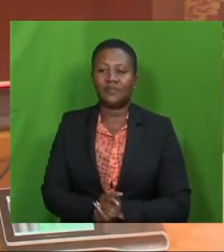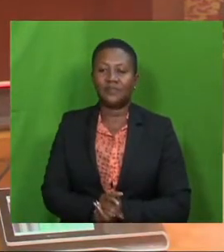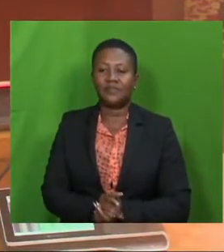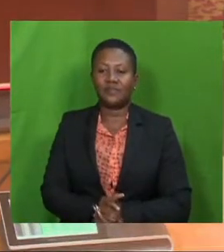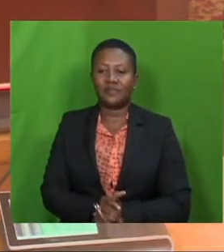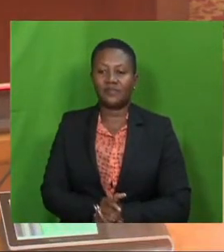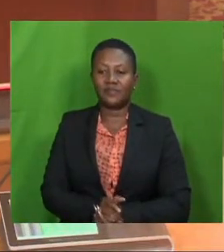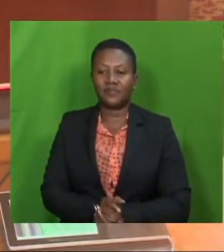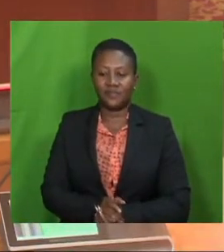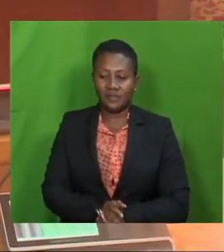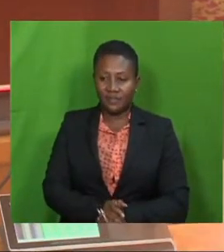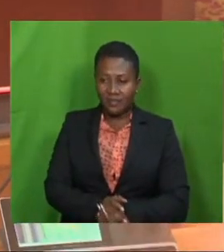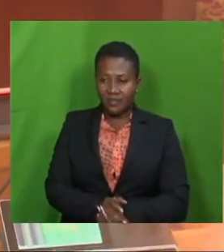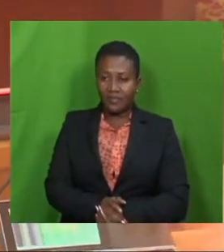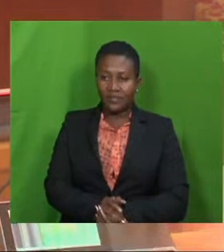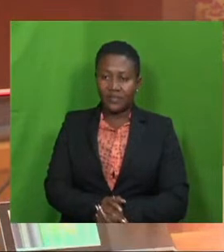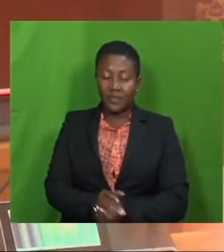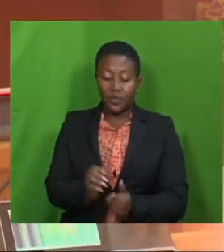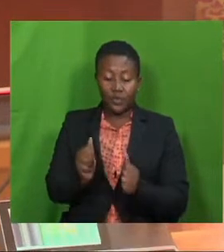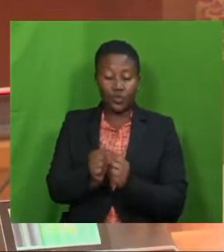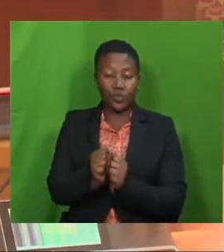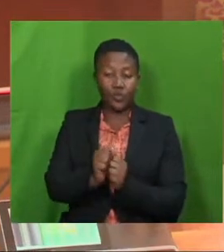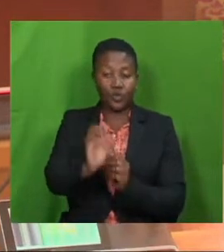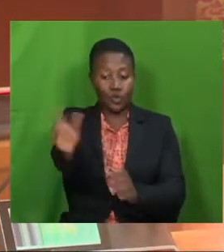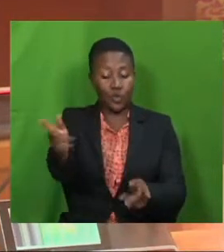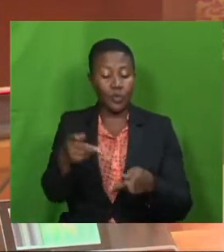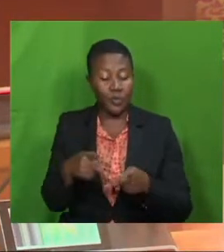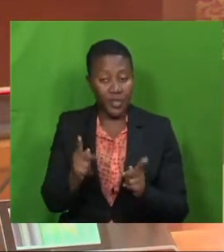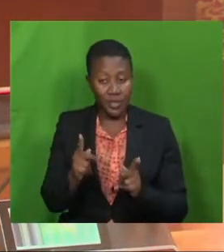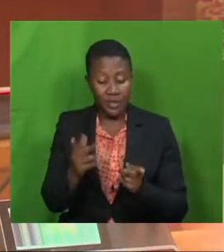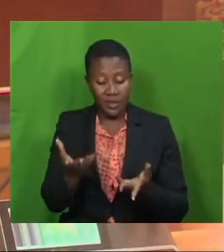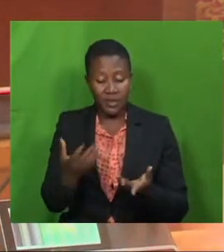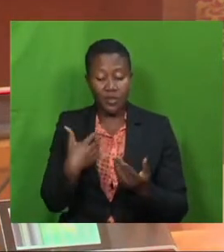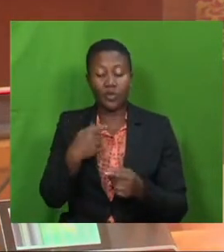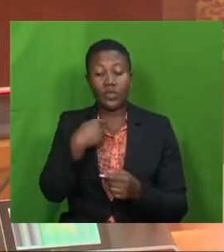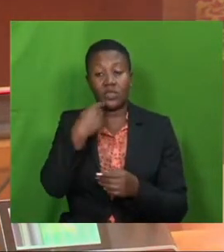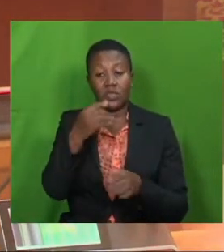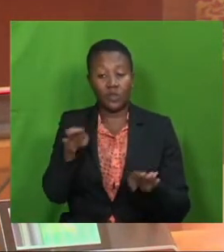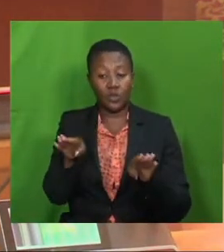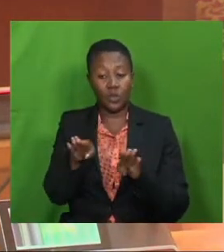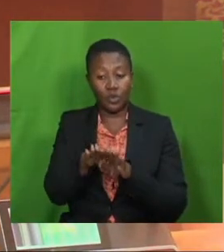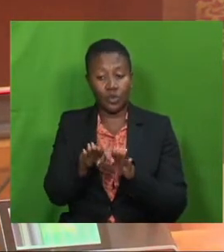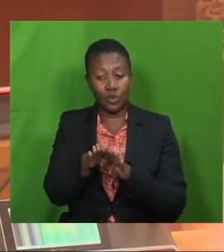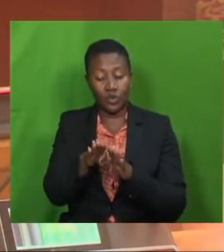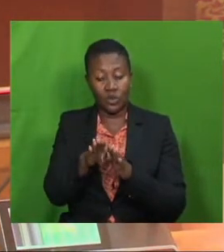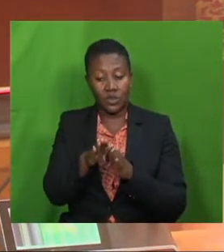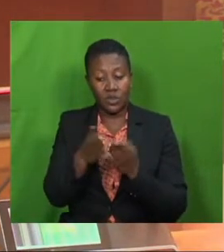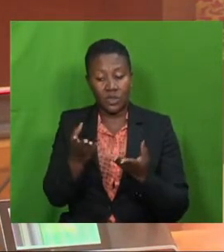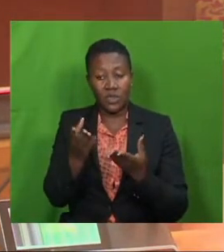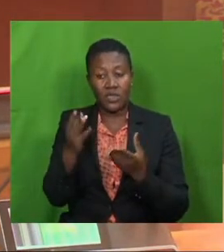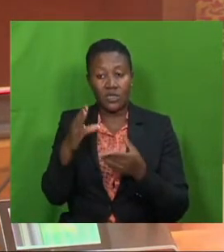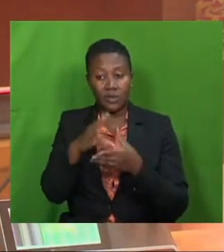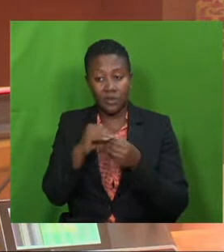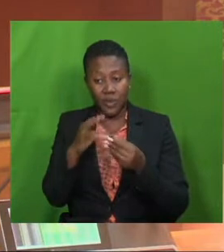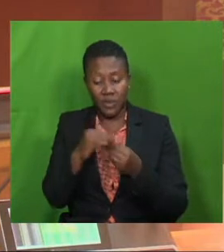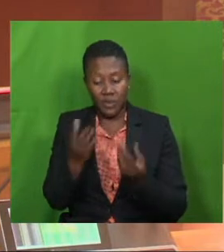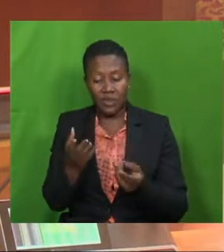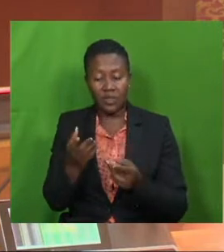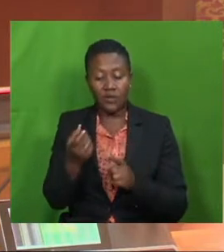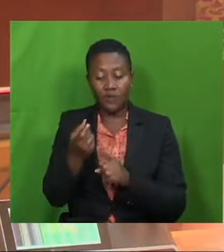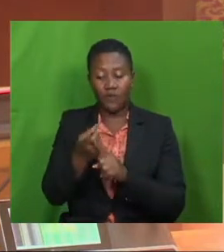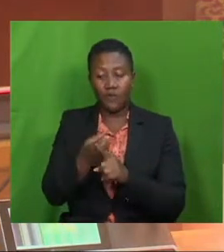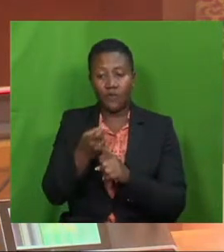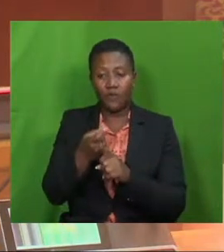with your leave, proceed with the closing remarks of the majority